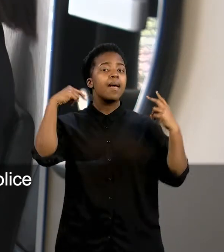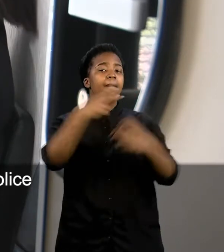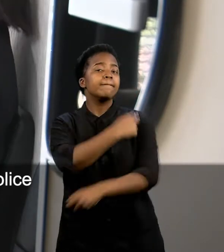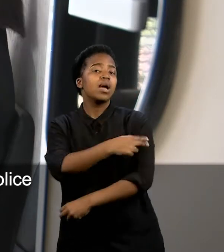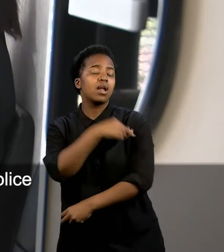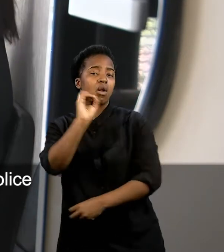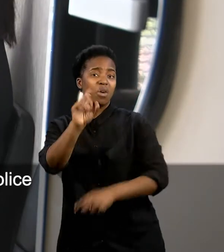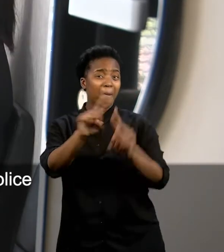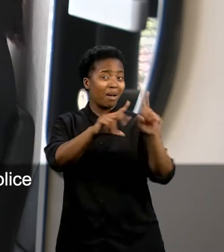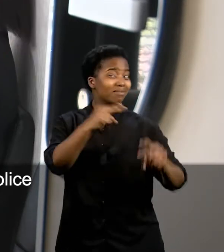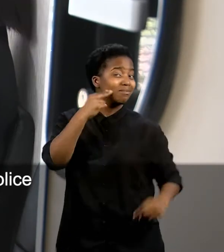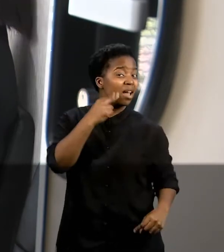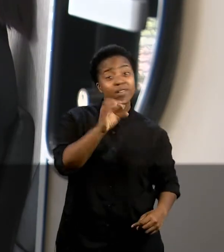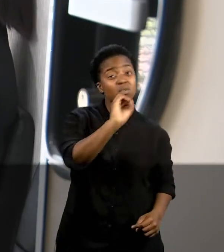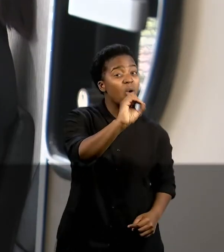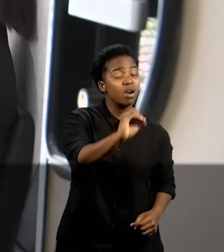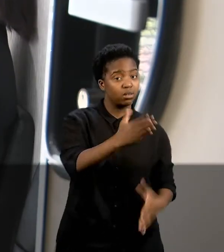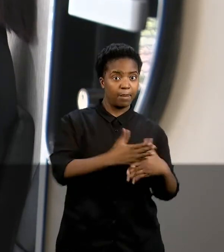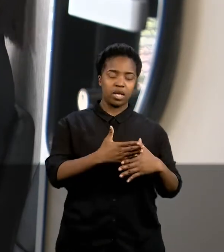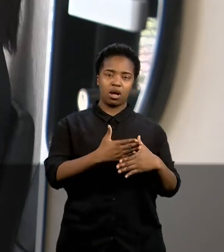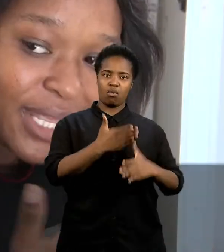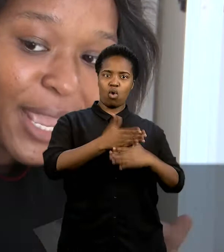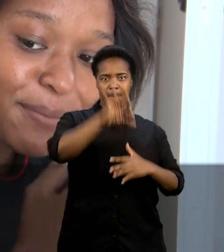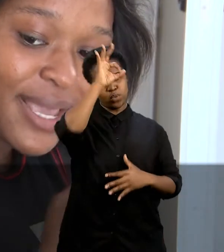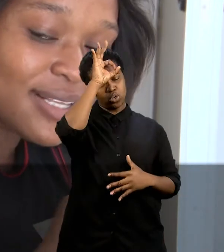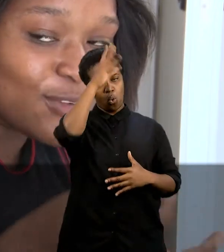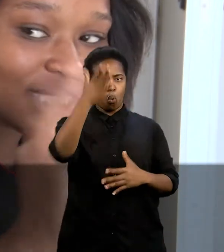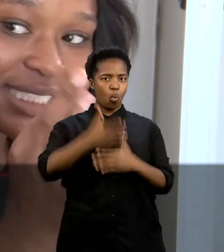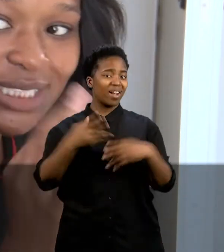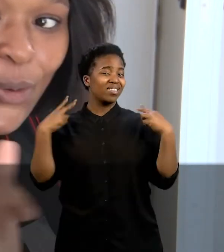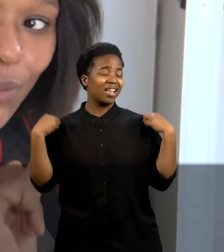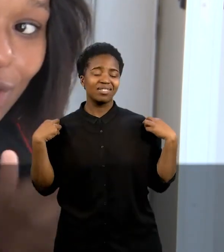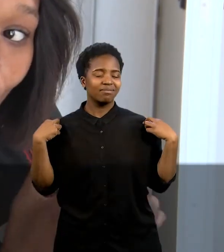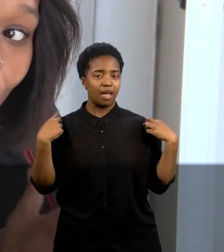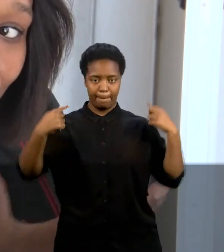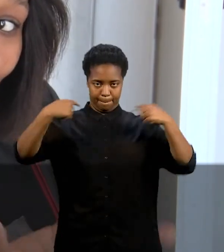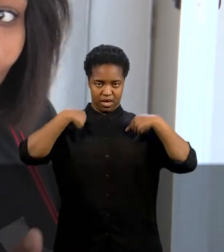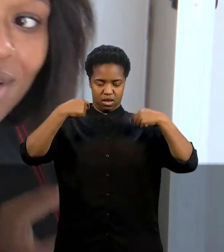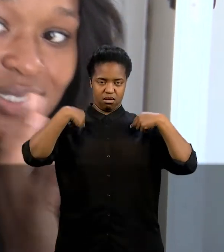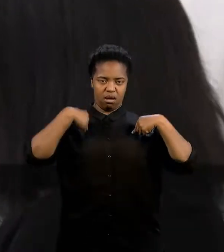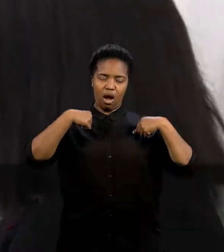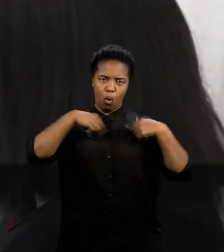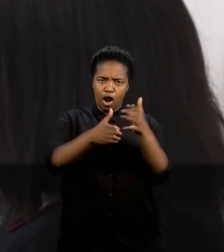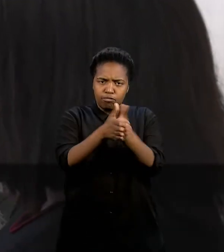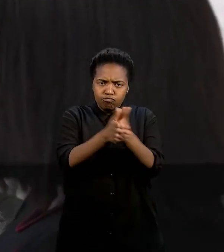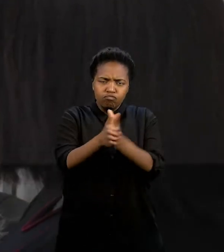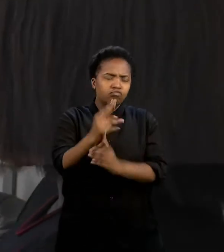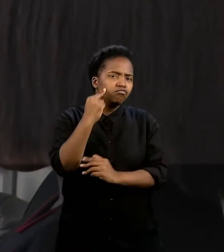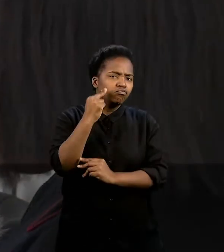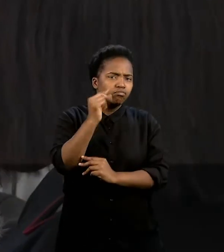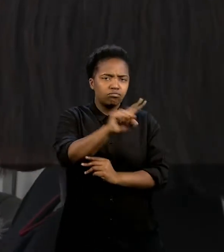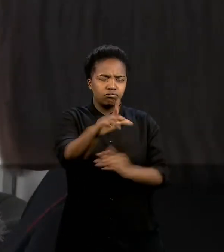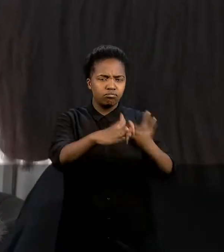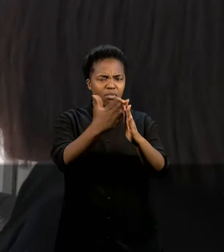station, siney'bhedlela, sinakho konke. Angikaze ngabona umuntu odeaf asebenza lapha. So mina ngizobatshela ukuthi